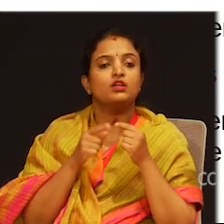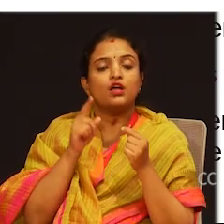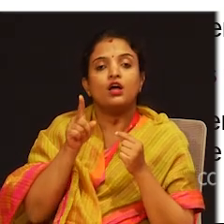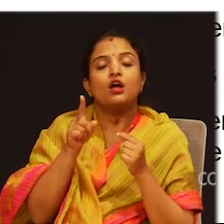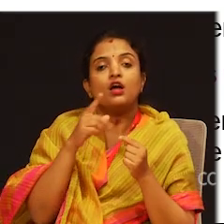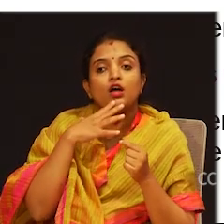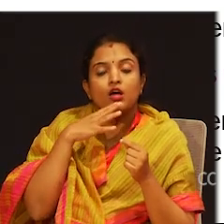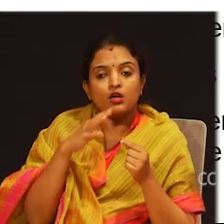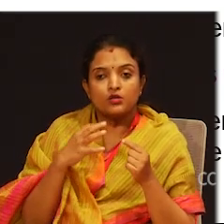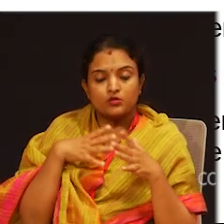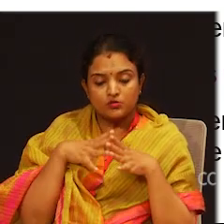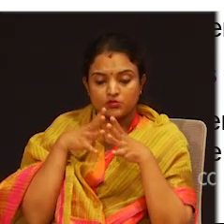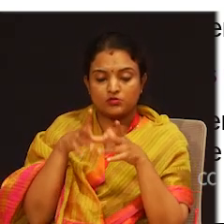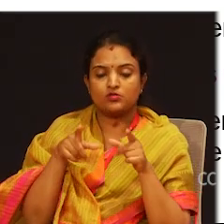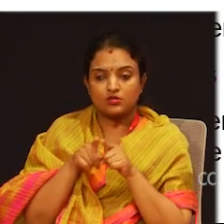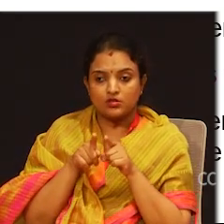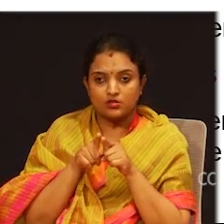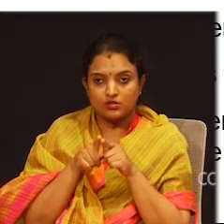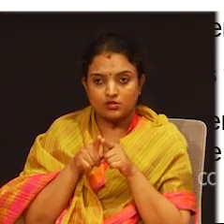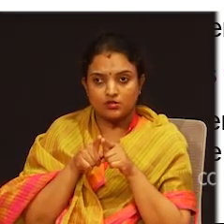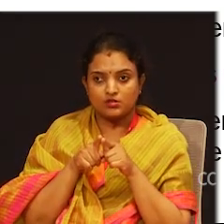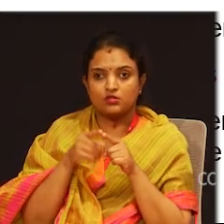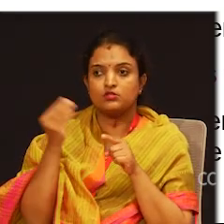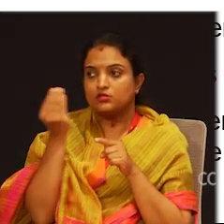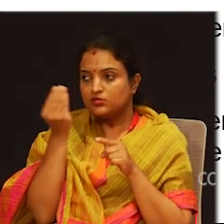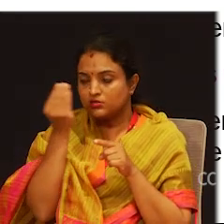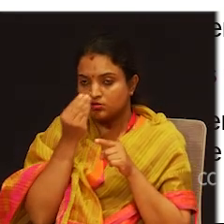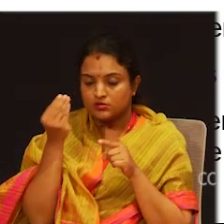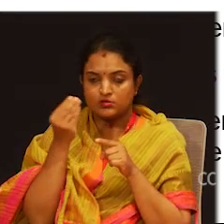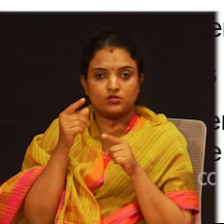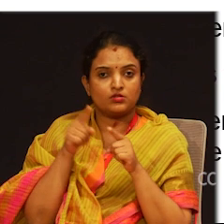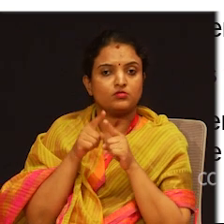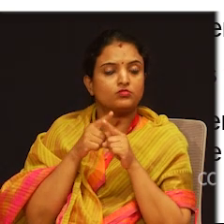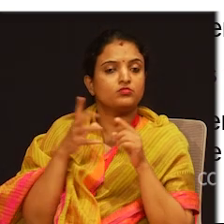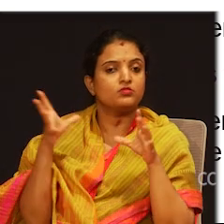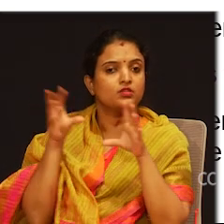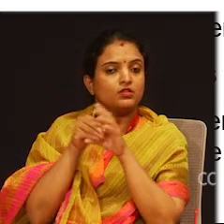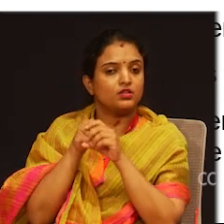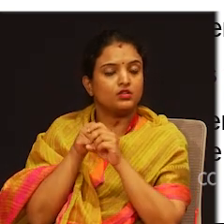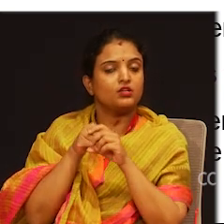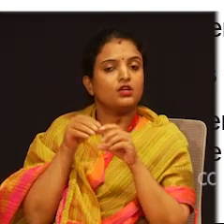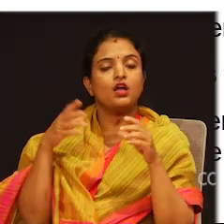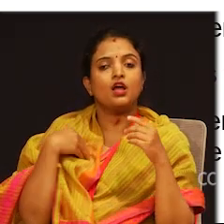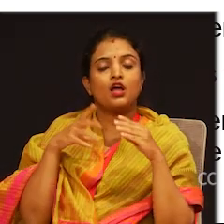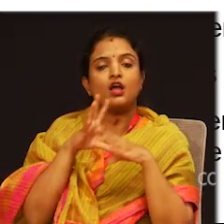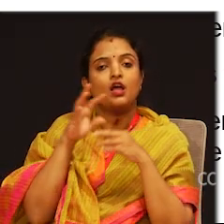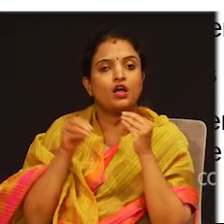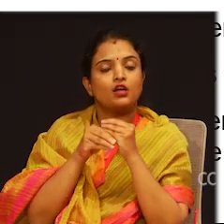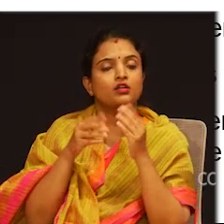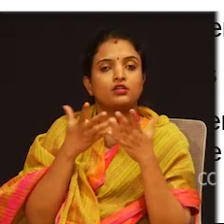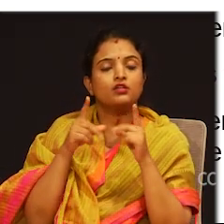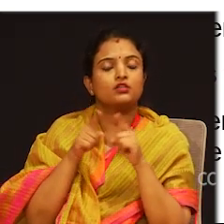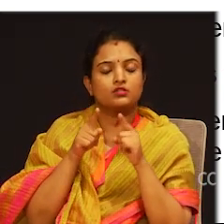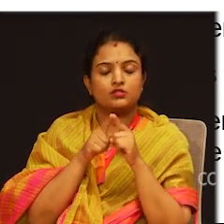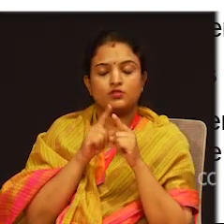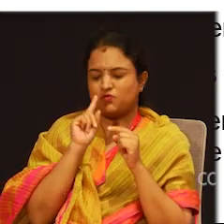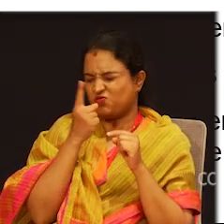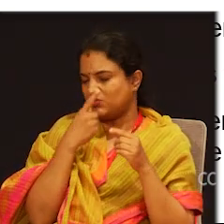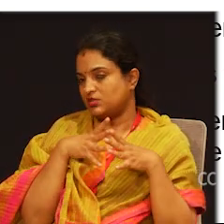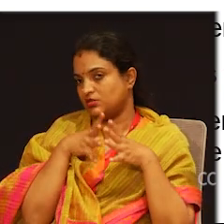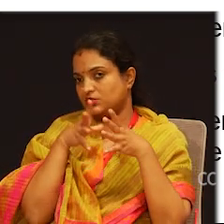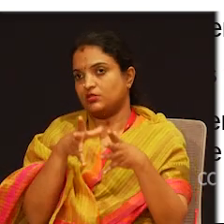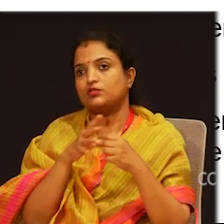Actually, I try to sum up, and I share what I sum up, and I tell them. First, I tell